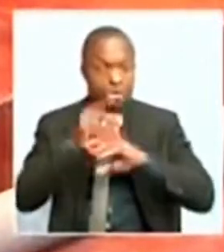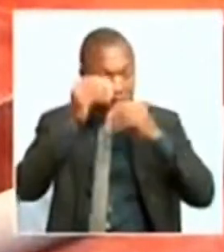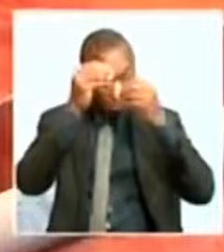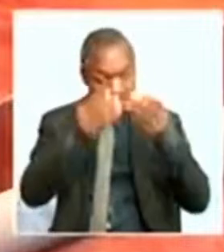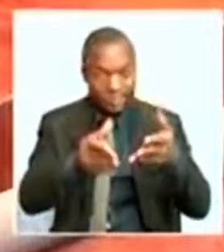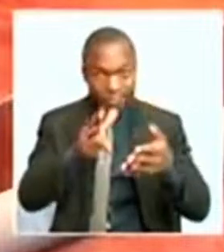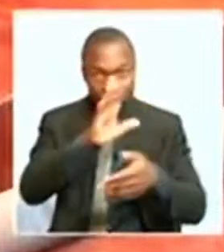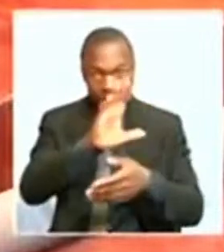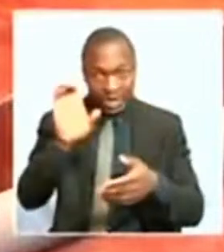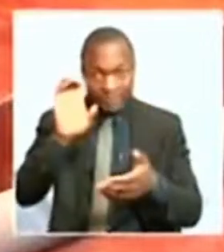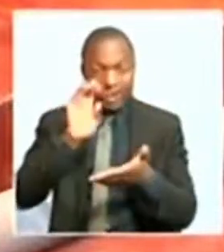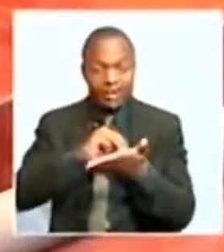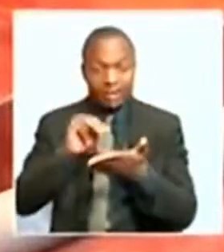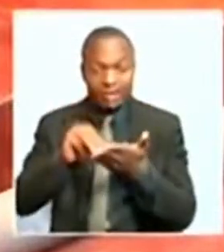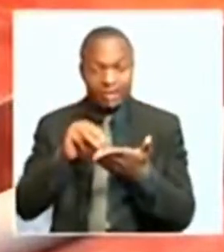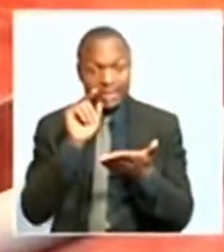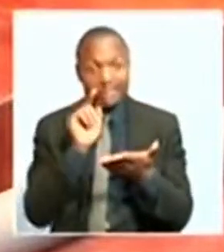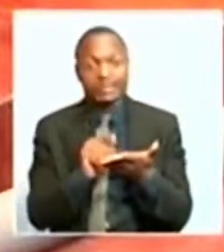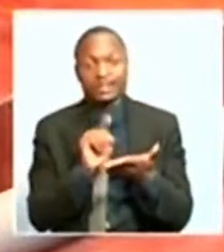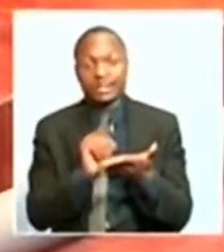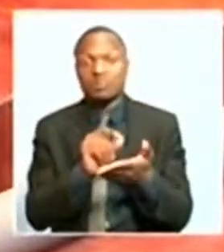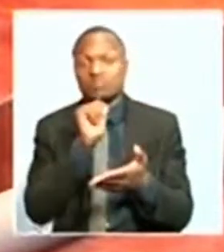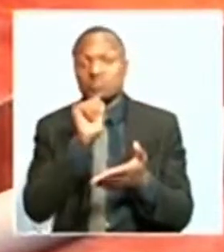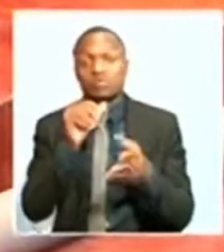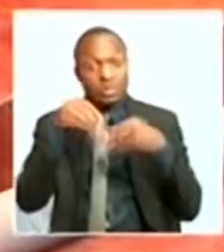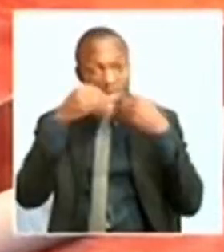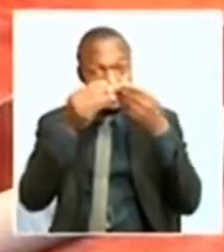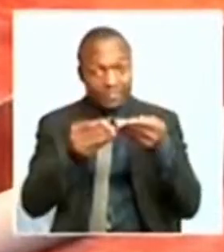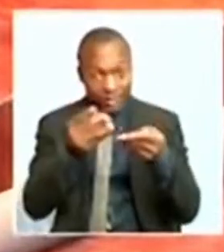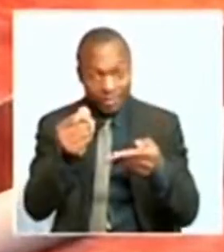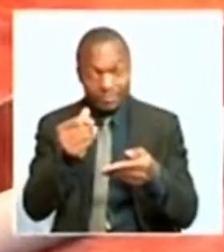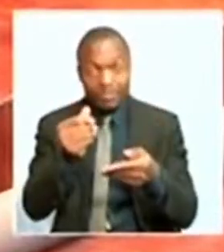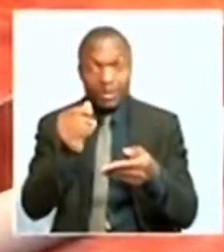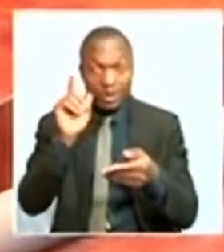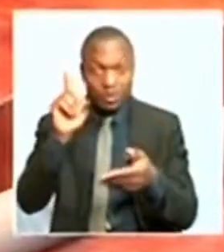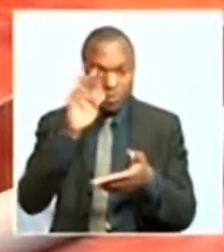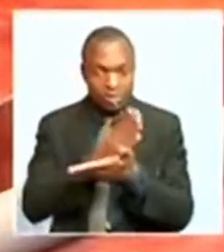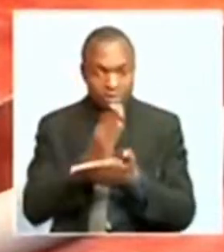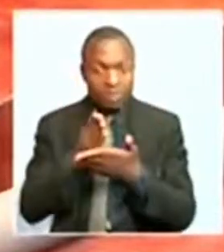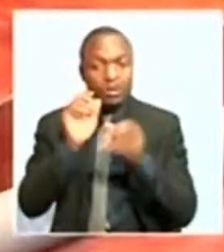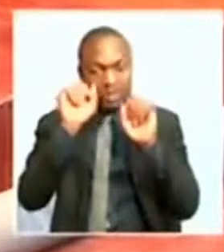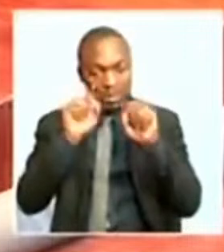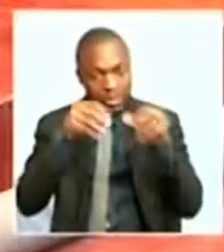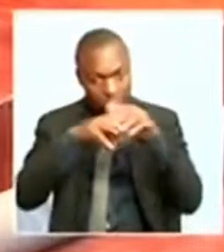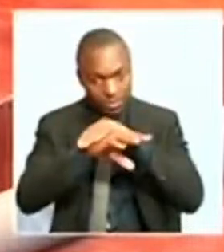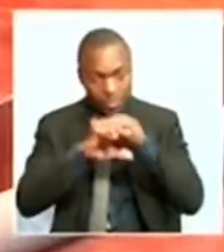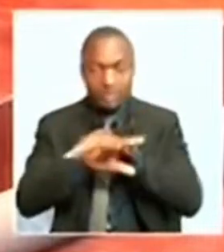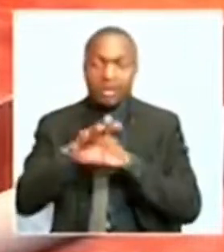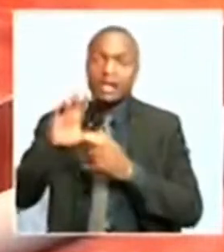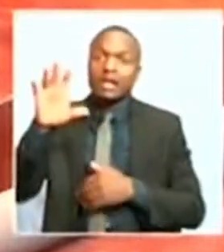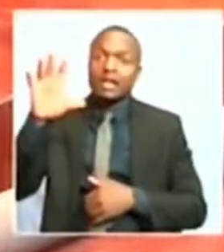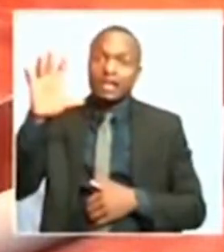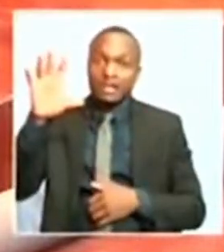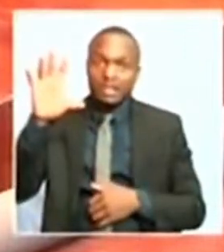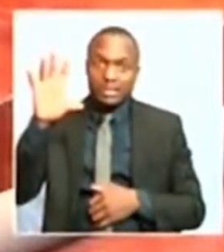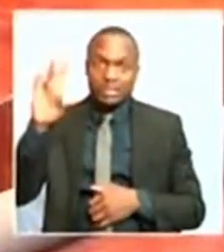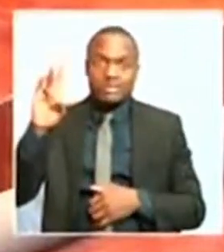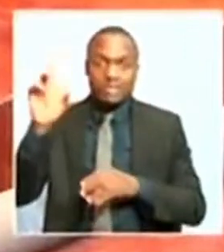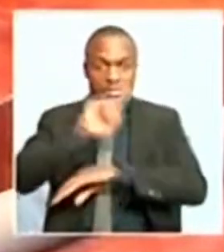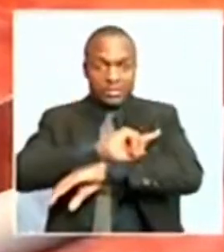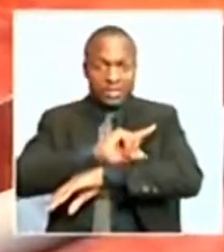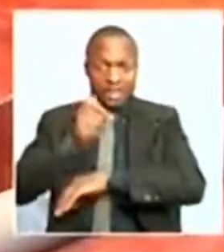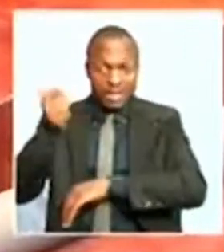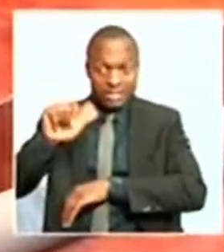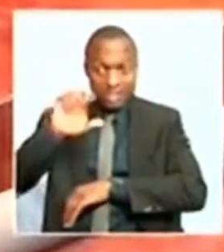million, then disbursed amount, which is 1 billion, we can access within 7 days 10% of the